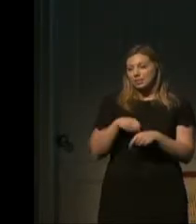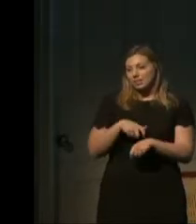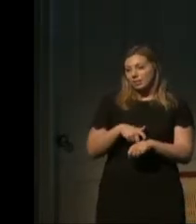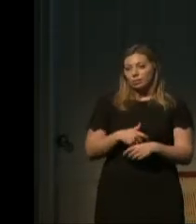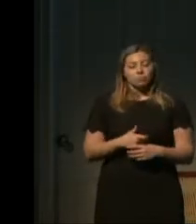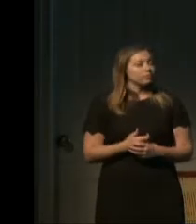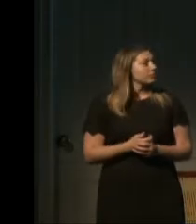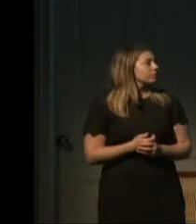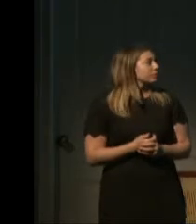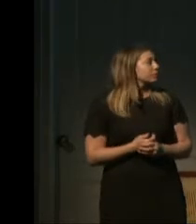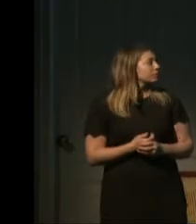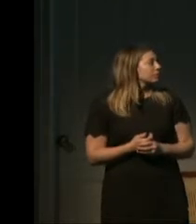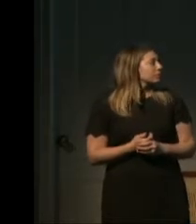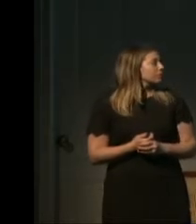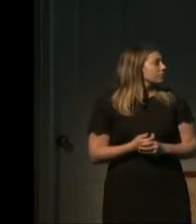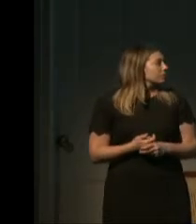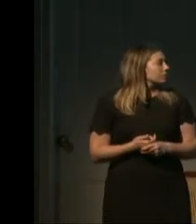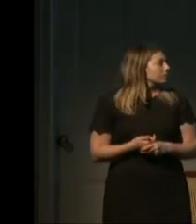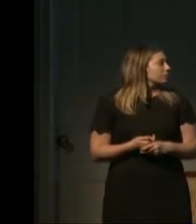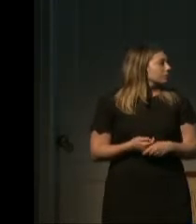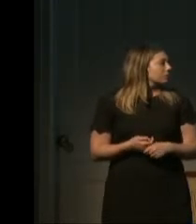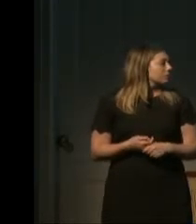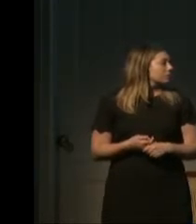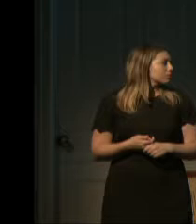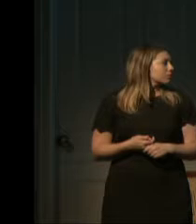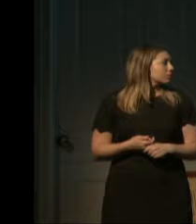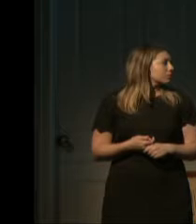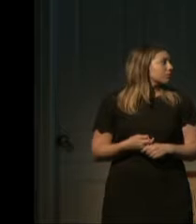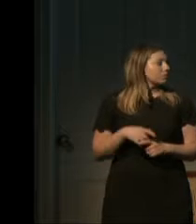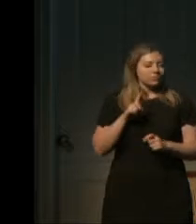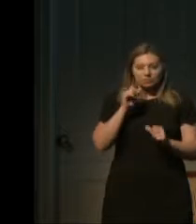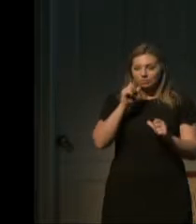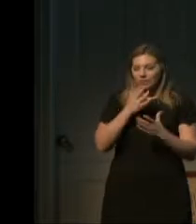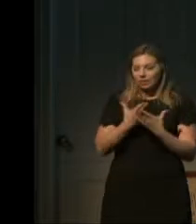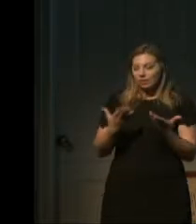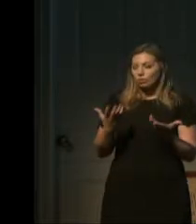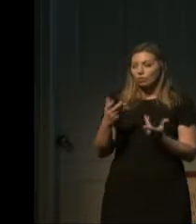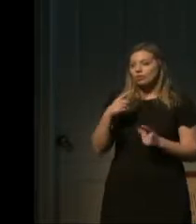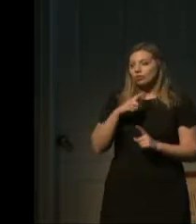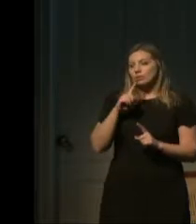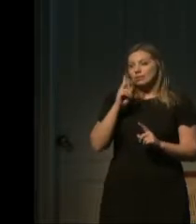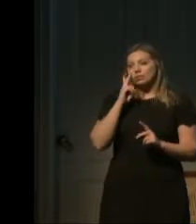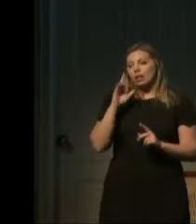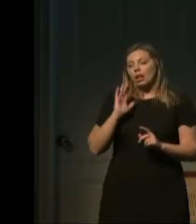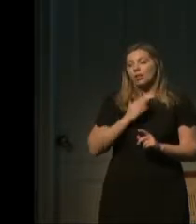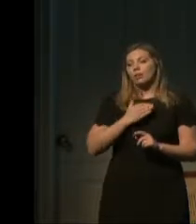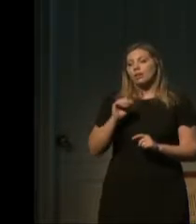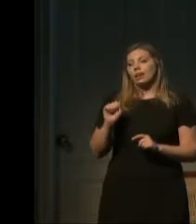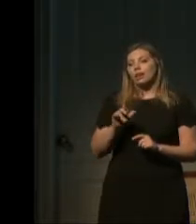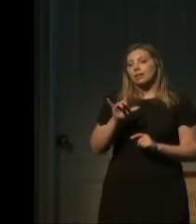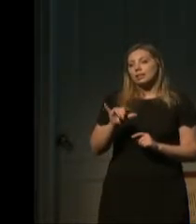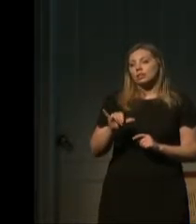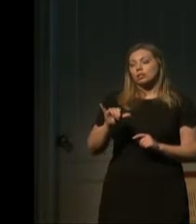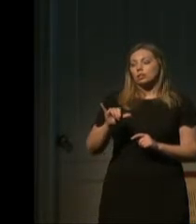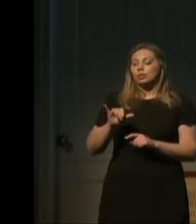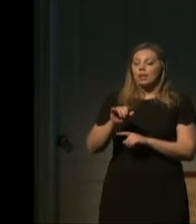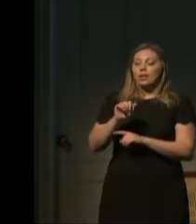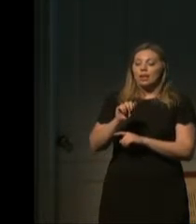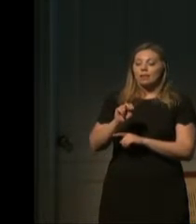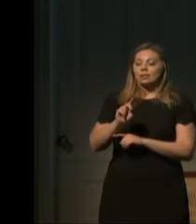time. The amazing thing about this is that the algorithm clearly saw our Andy Warhol portraits, said they should be